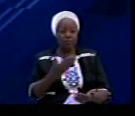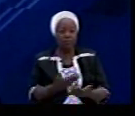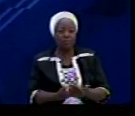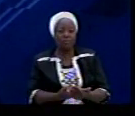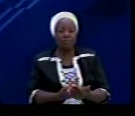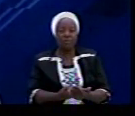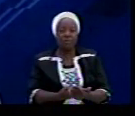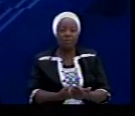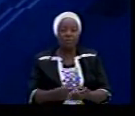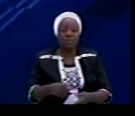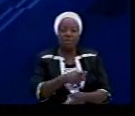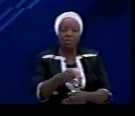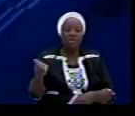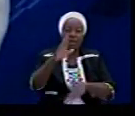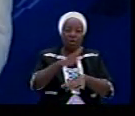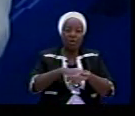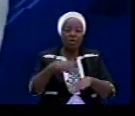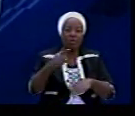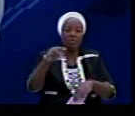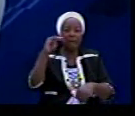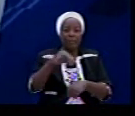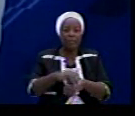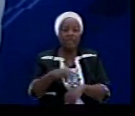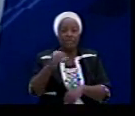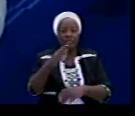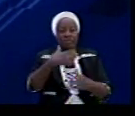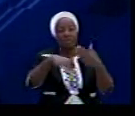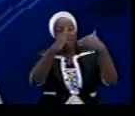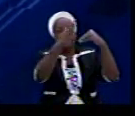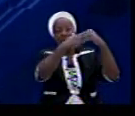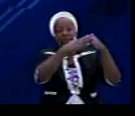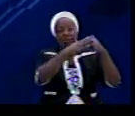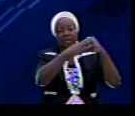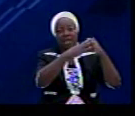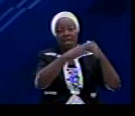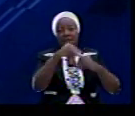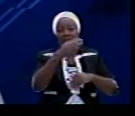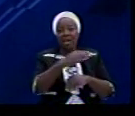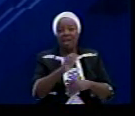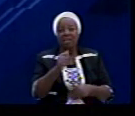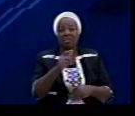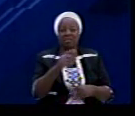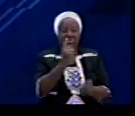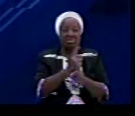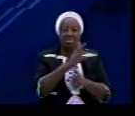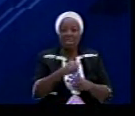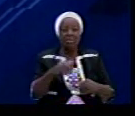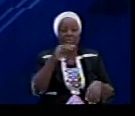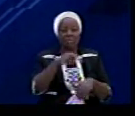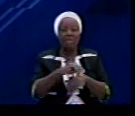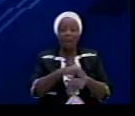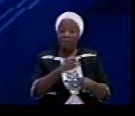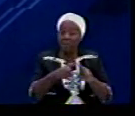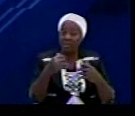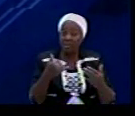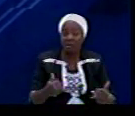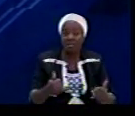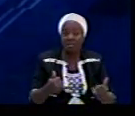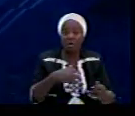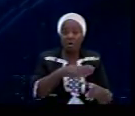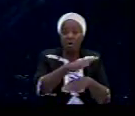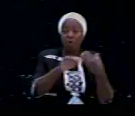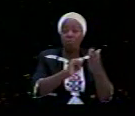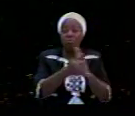They called the message of heaven an ordinary message. But now, all those times